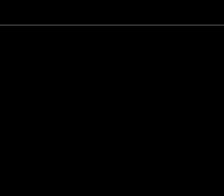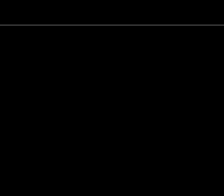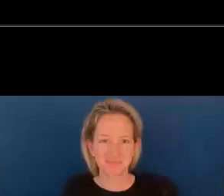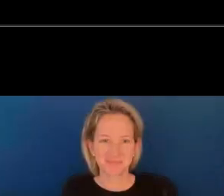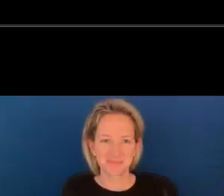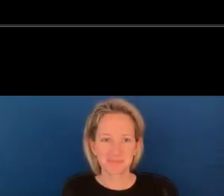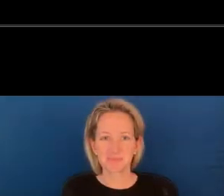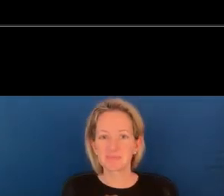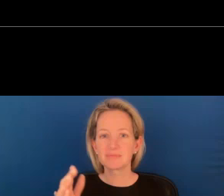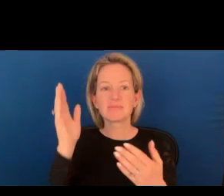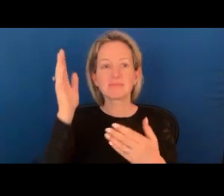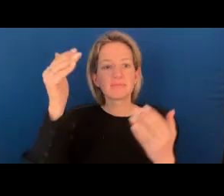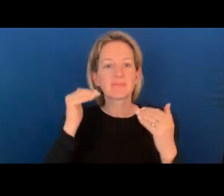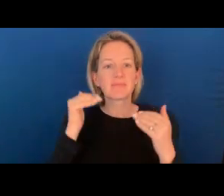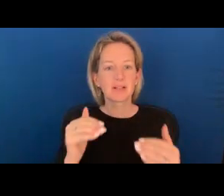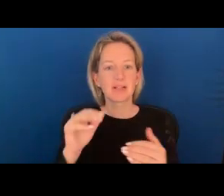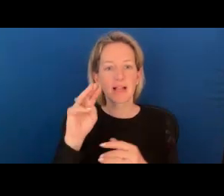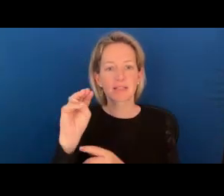Next, we have Megan